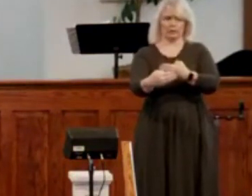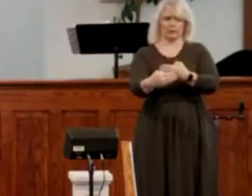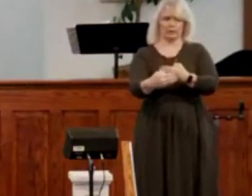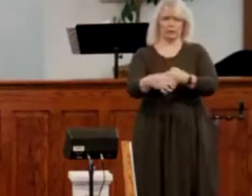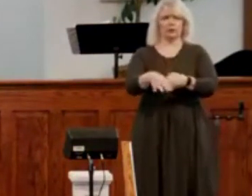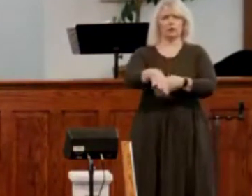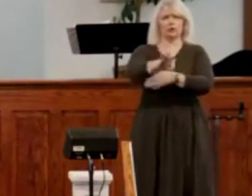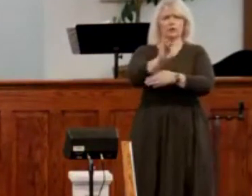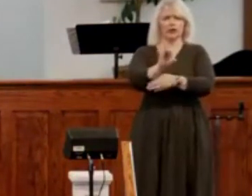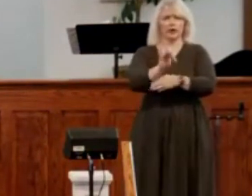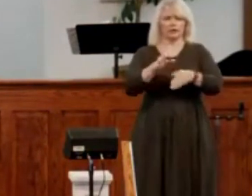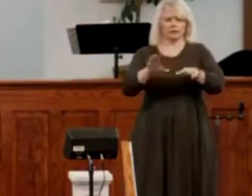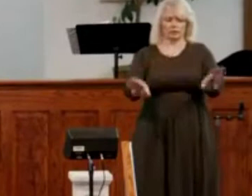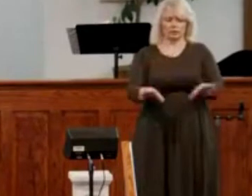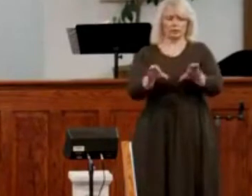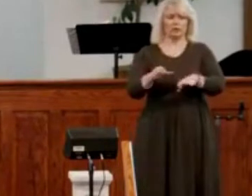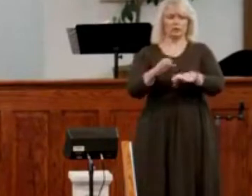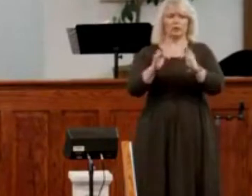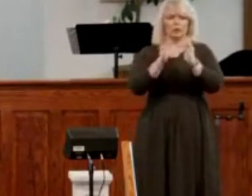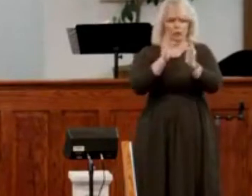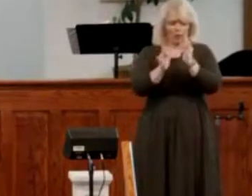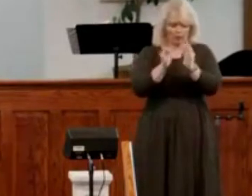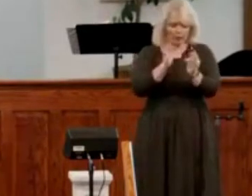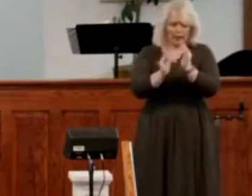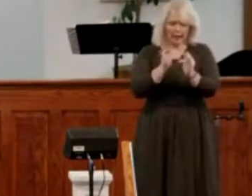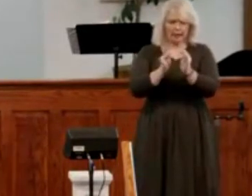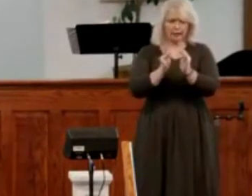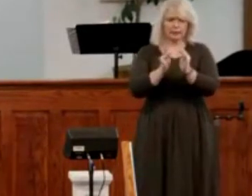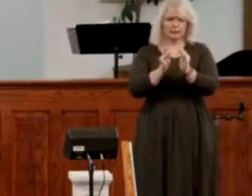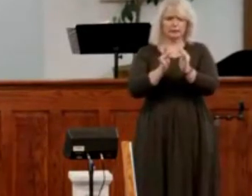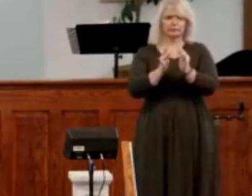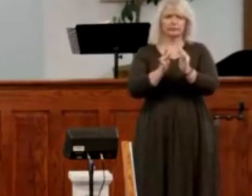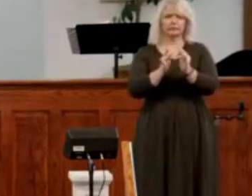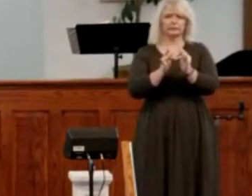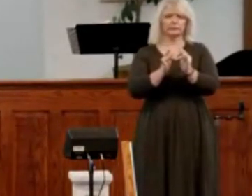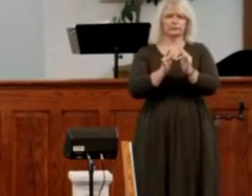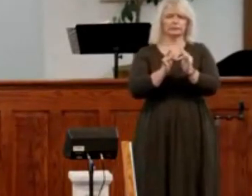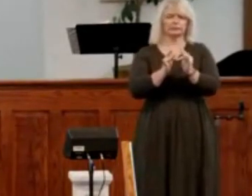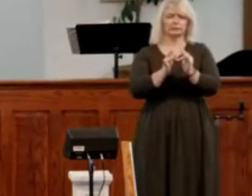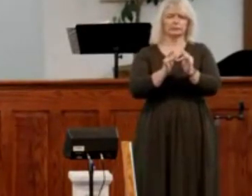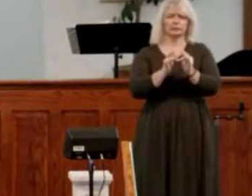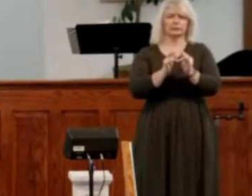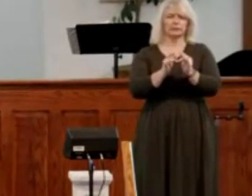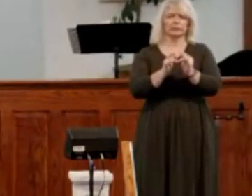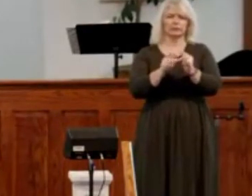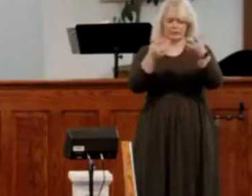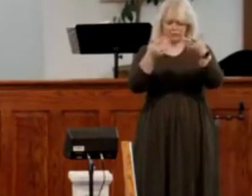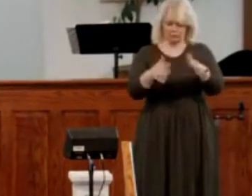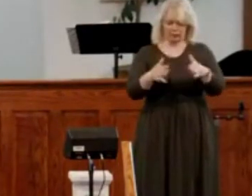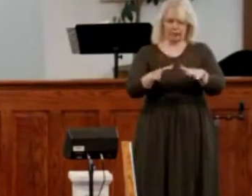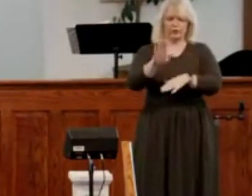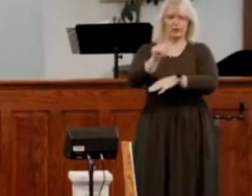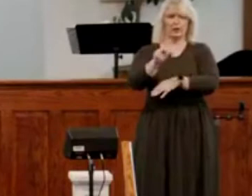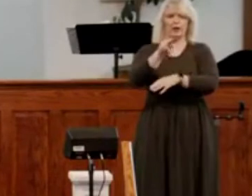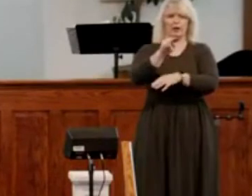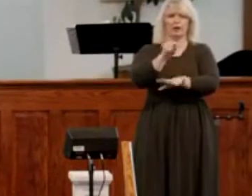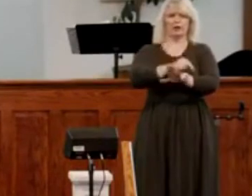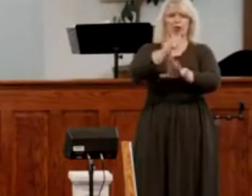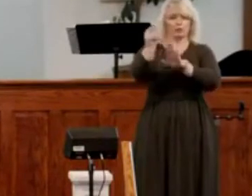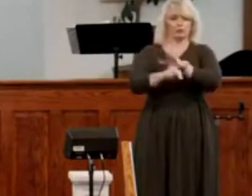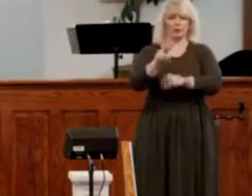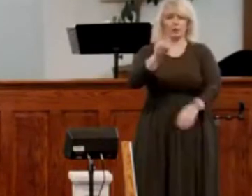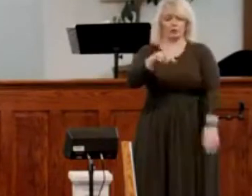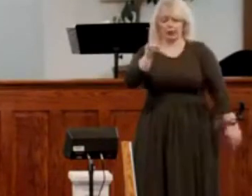online, and we encourage you to do that, to participate there. The deadline is November 22nd, so that's going to be upon us pretty